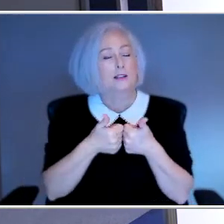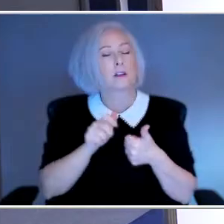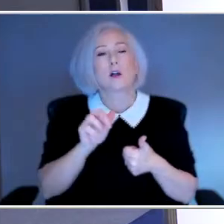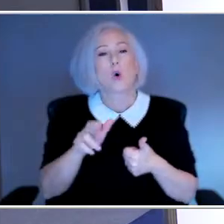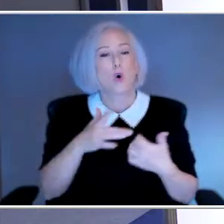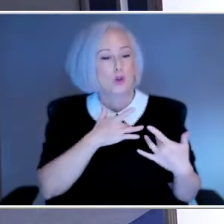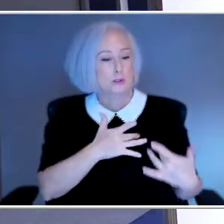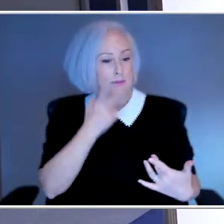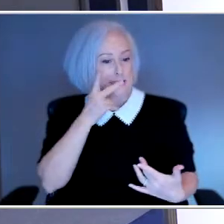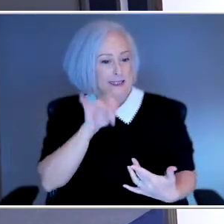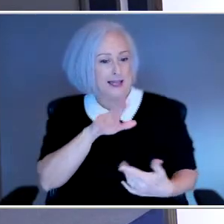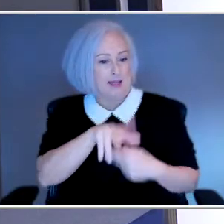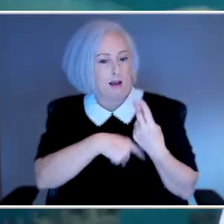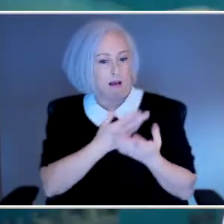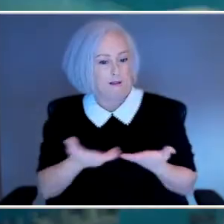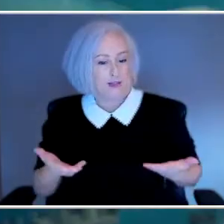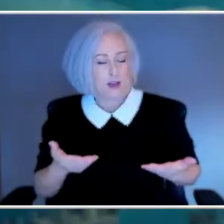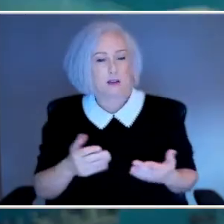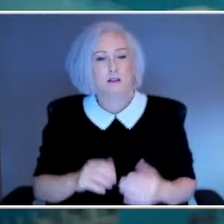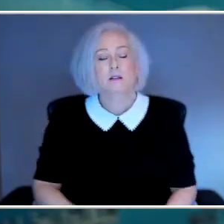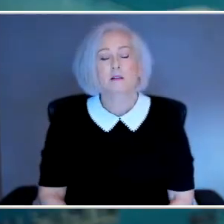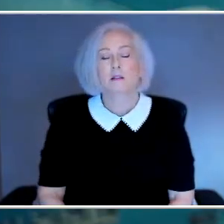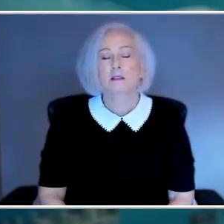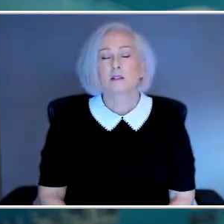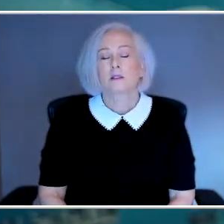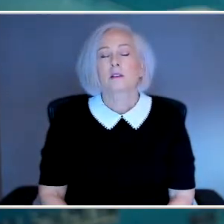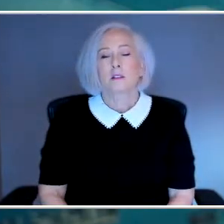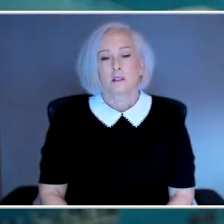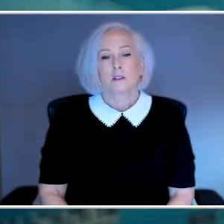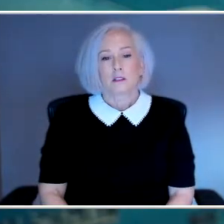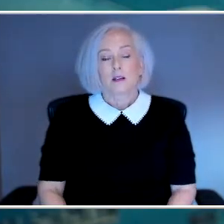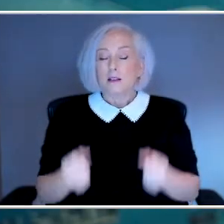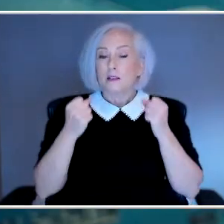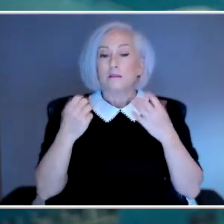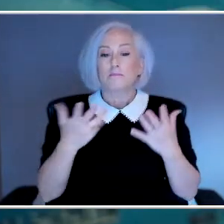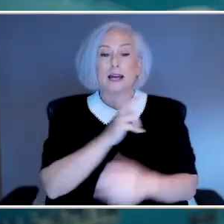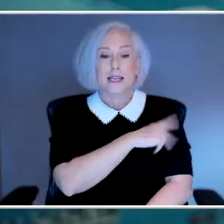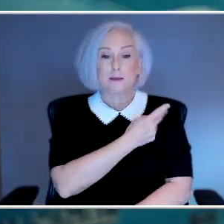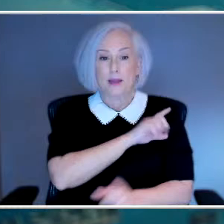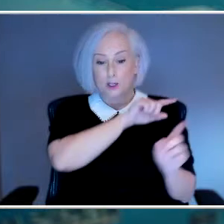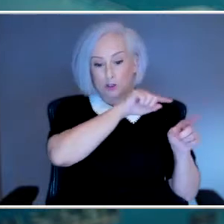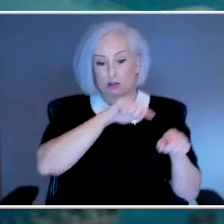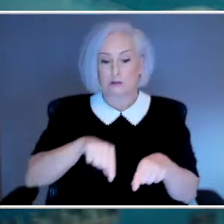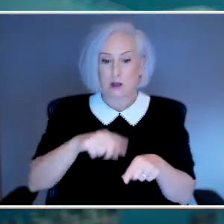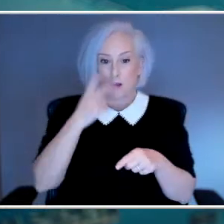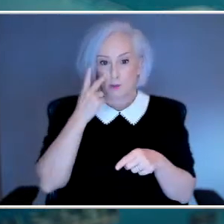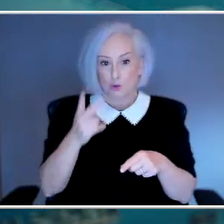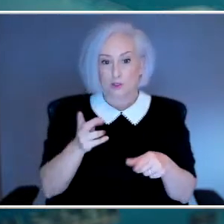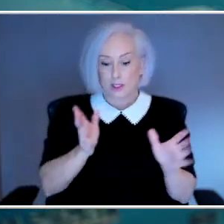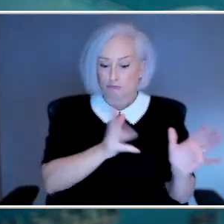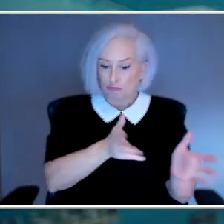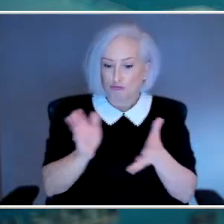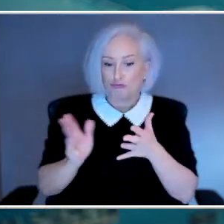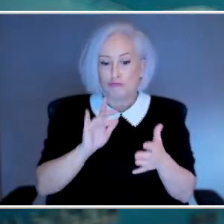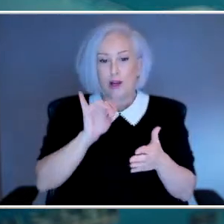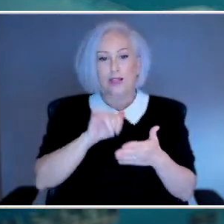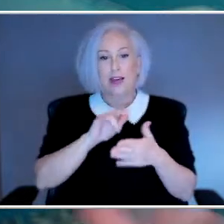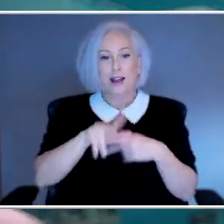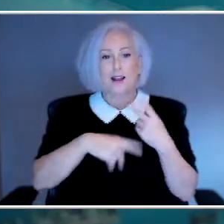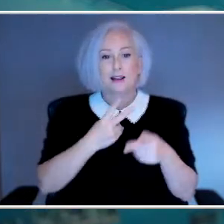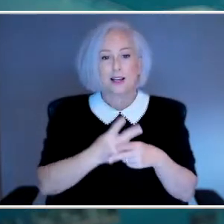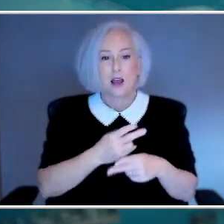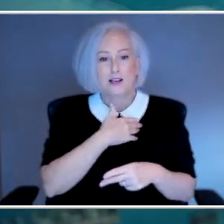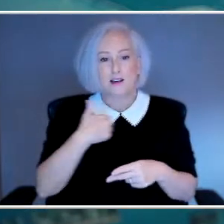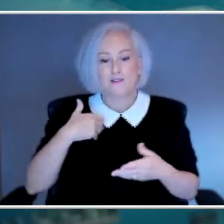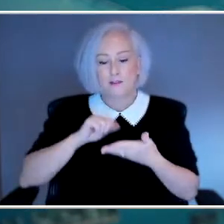preventative procedure? Sure. So many patients, when they're coming in seeing us or talking to us about this type of a mastectomy, already have received